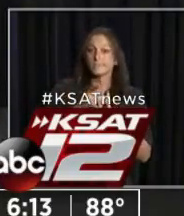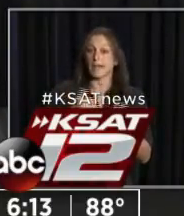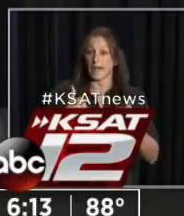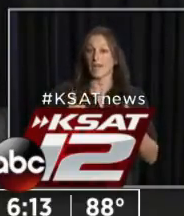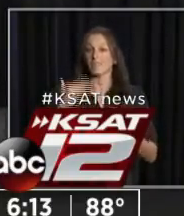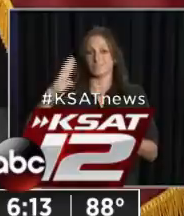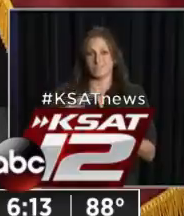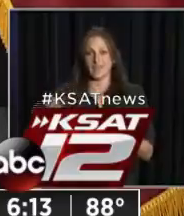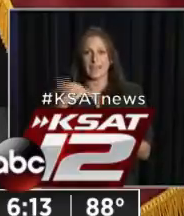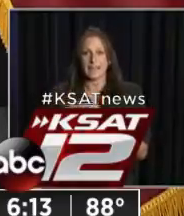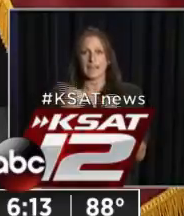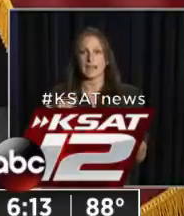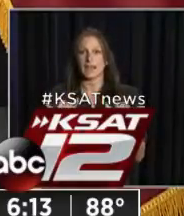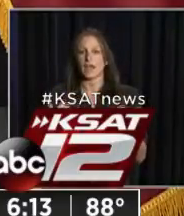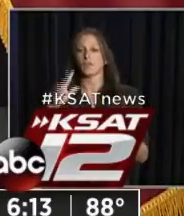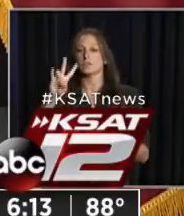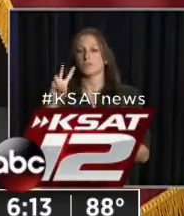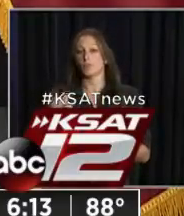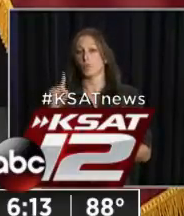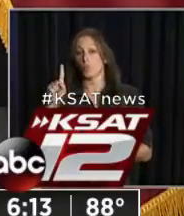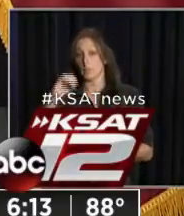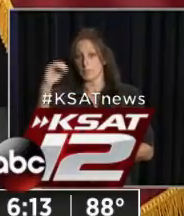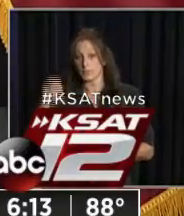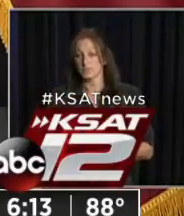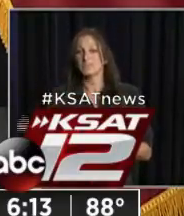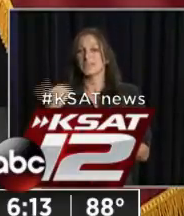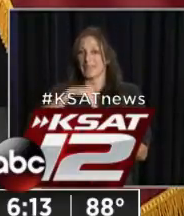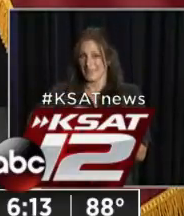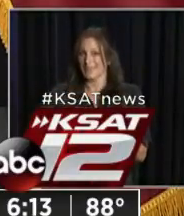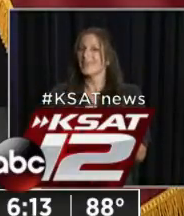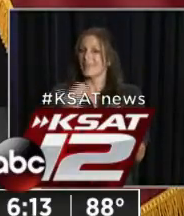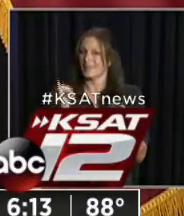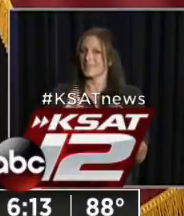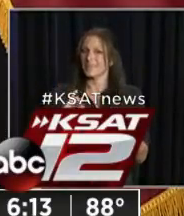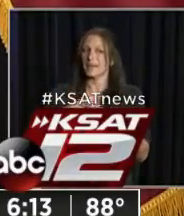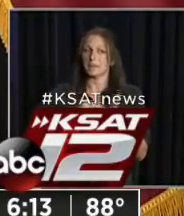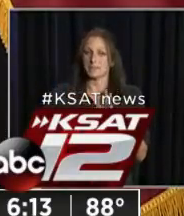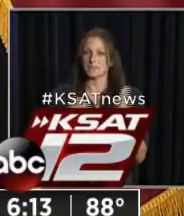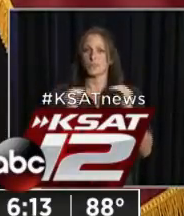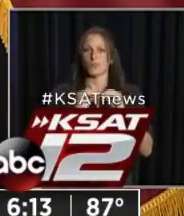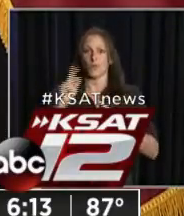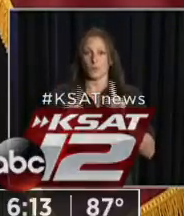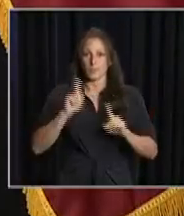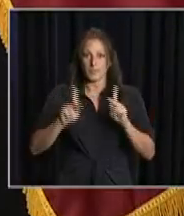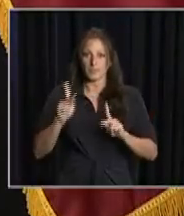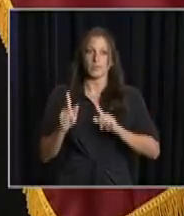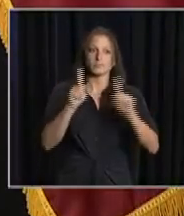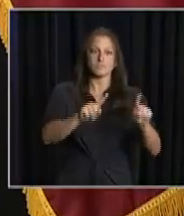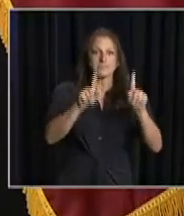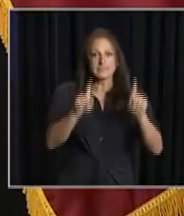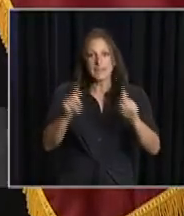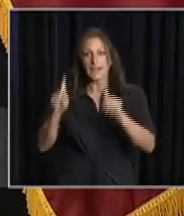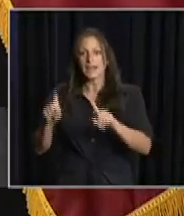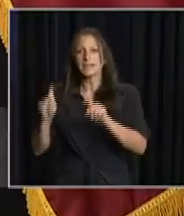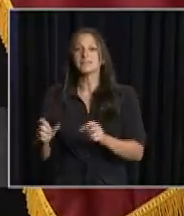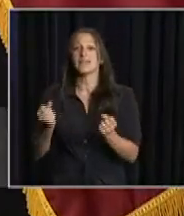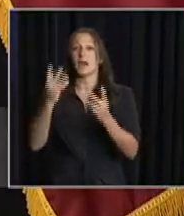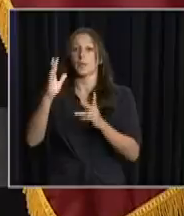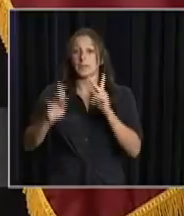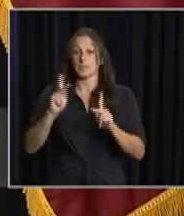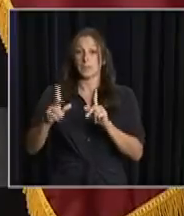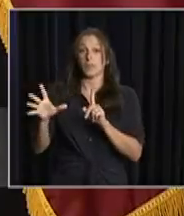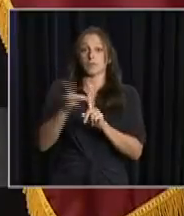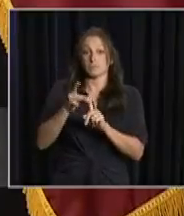It's now 7.1%, and that is again consistent with more testing that we've been seeing in the community. Our case rate has also dropped